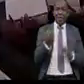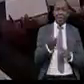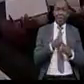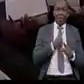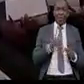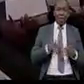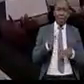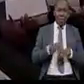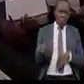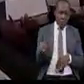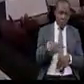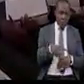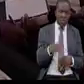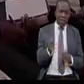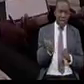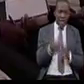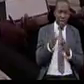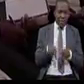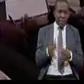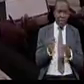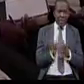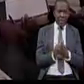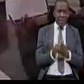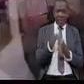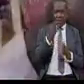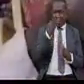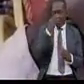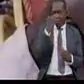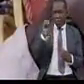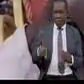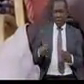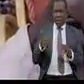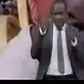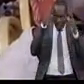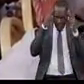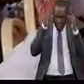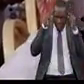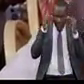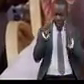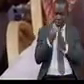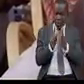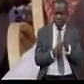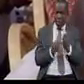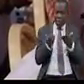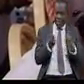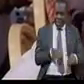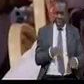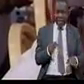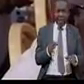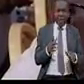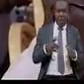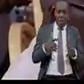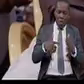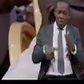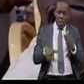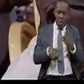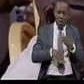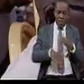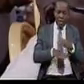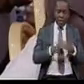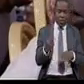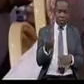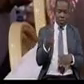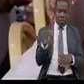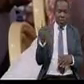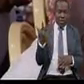law died without mercy under two or three witnesses. Verse